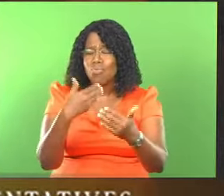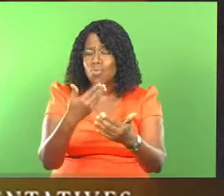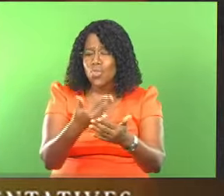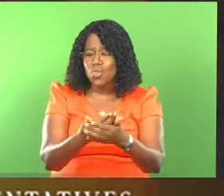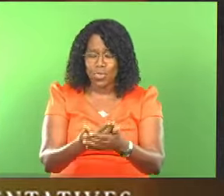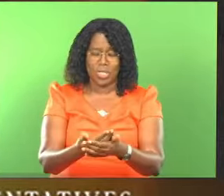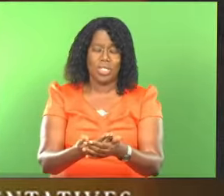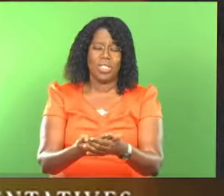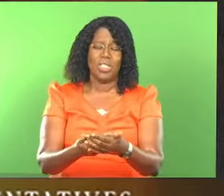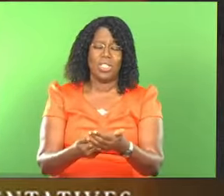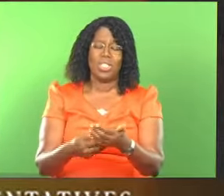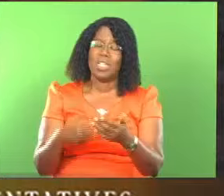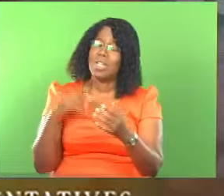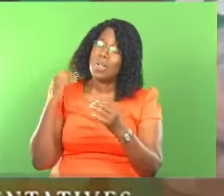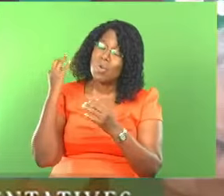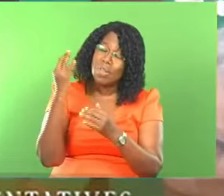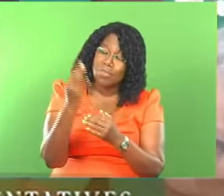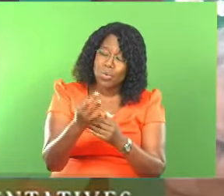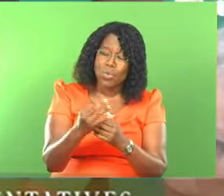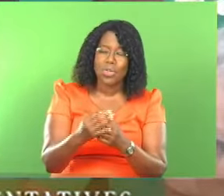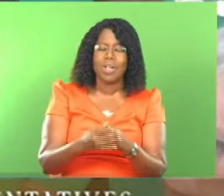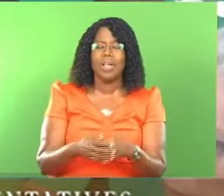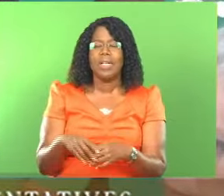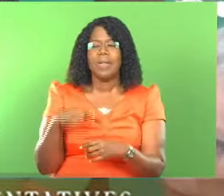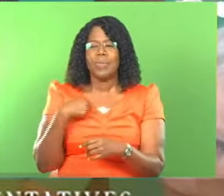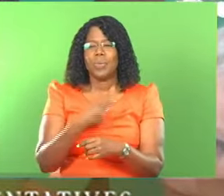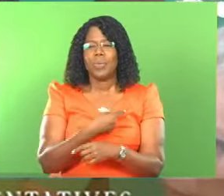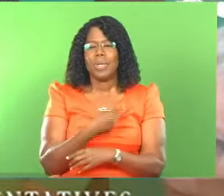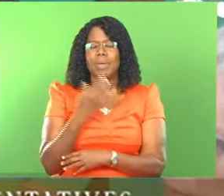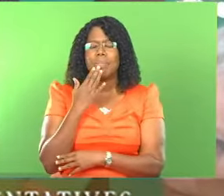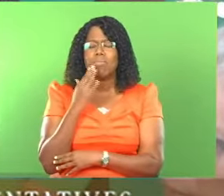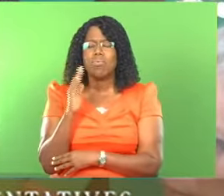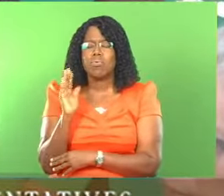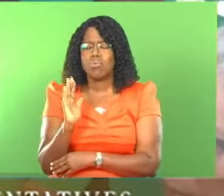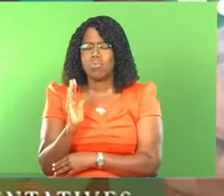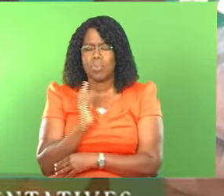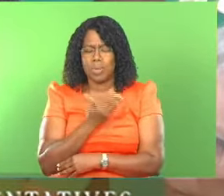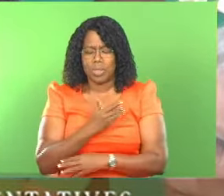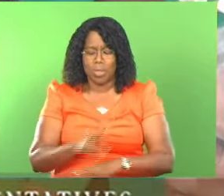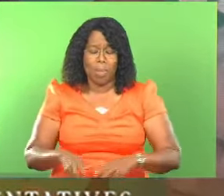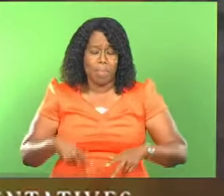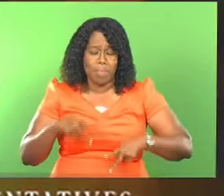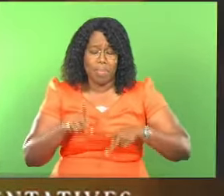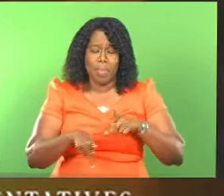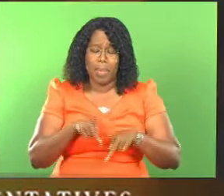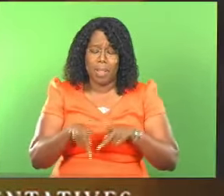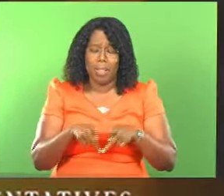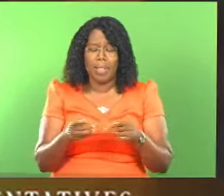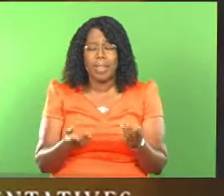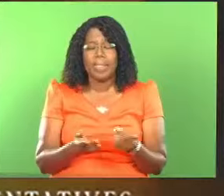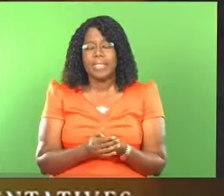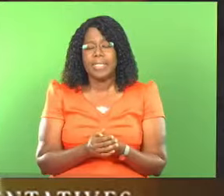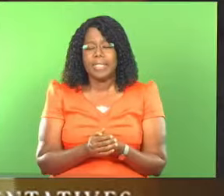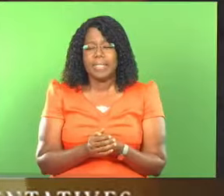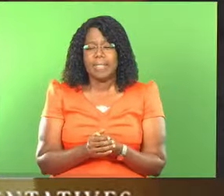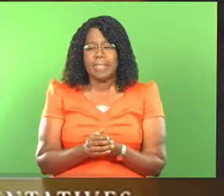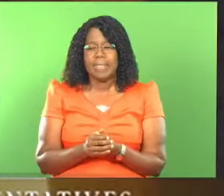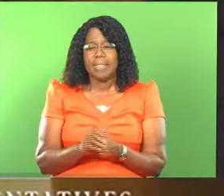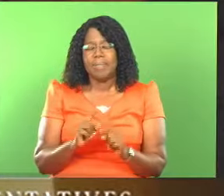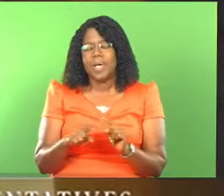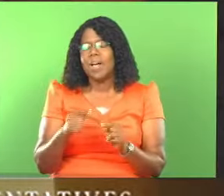have promised our people. But we still have a lot to